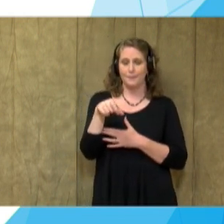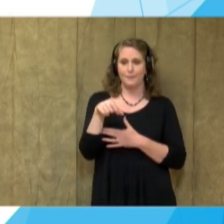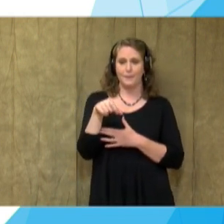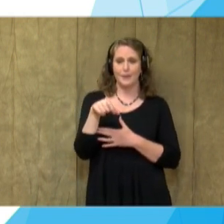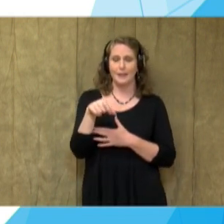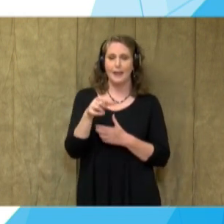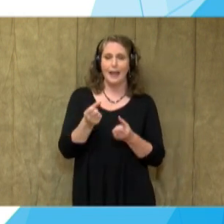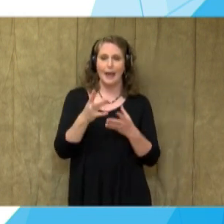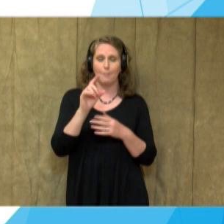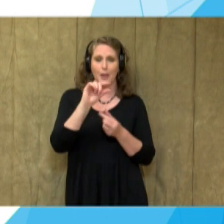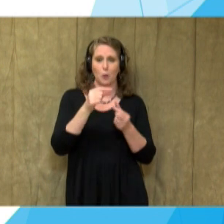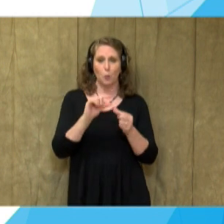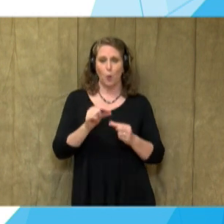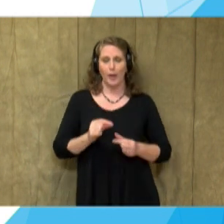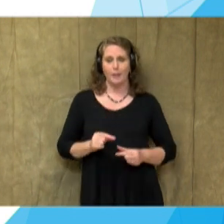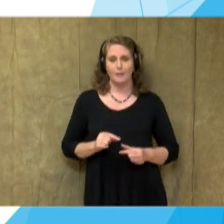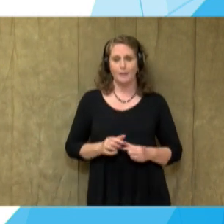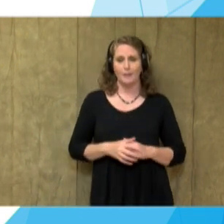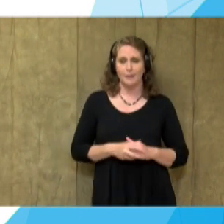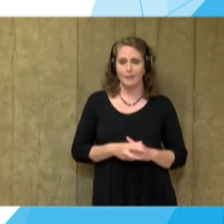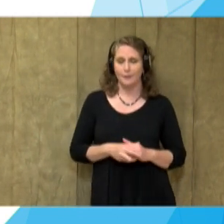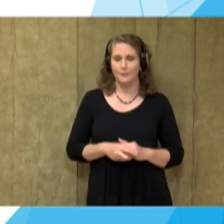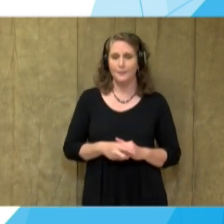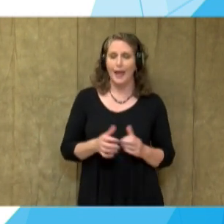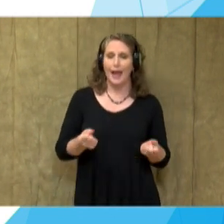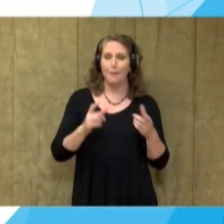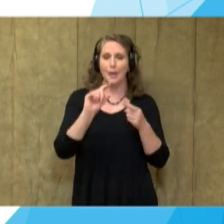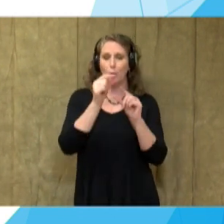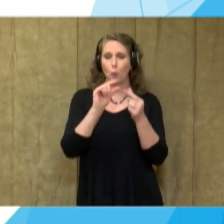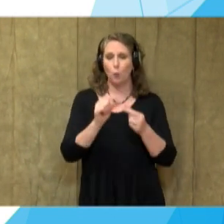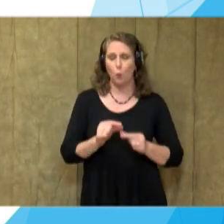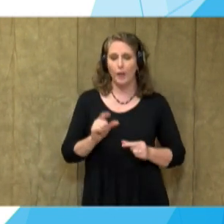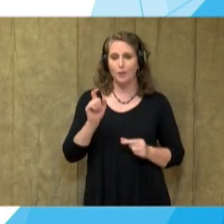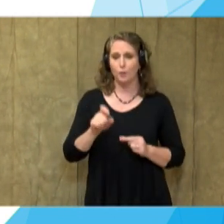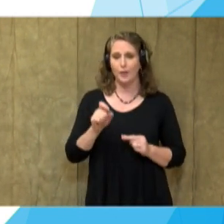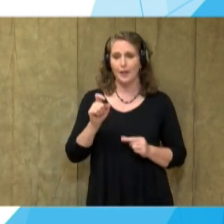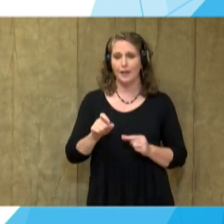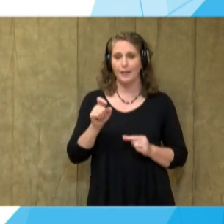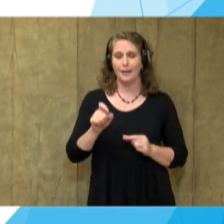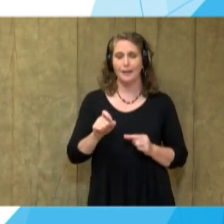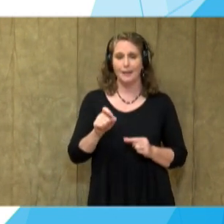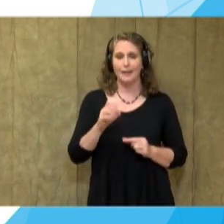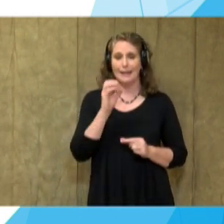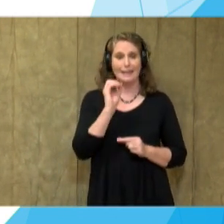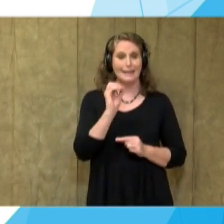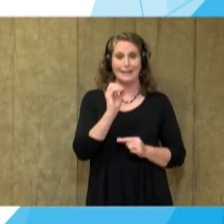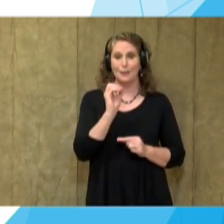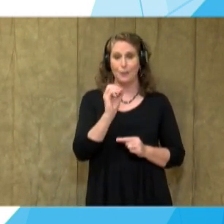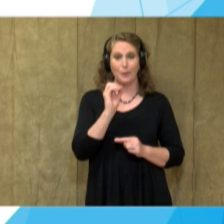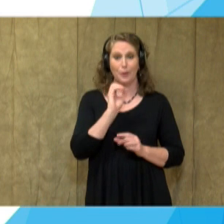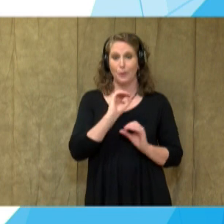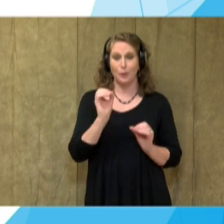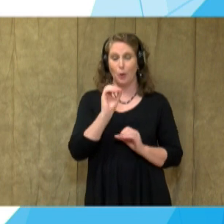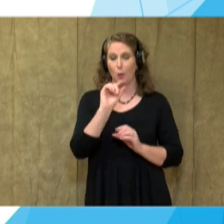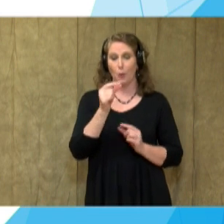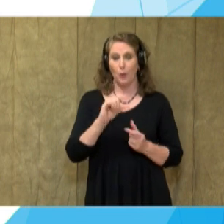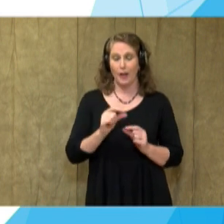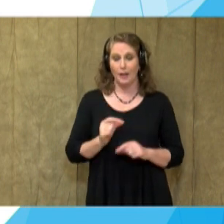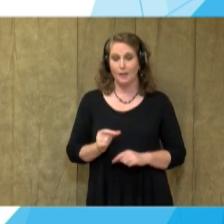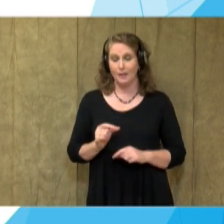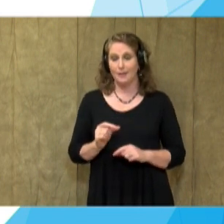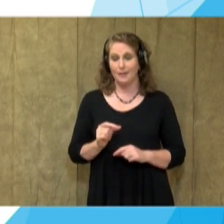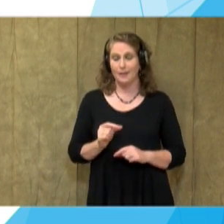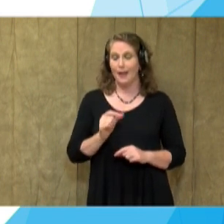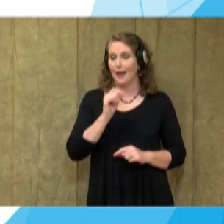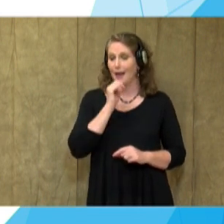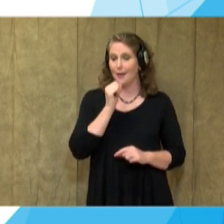Oh, and how many ones? How many ones do I need? 0. I don't need any ones. I have no ones,